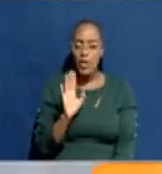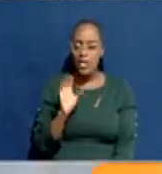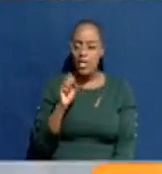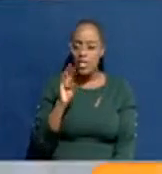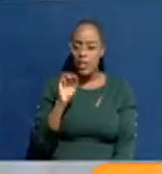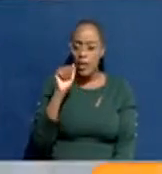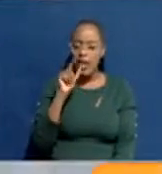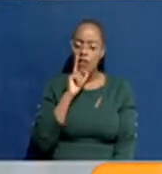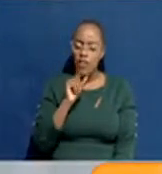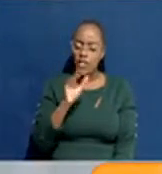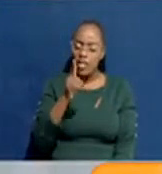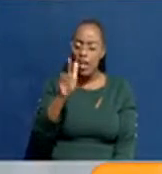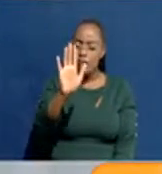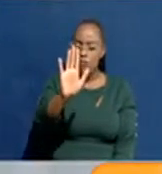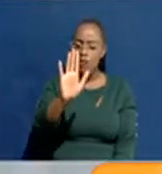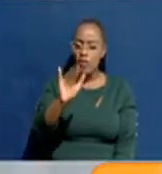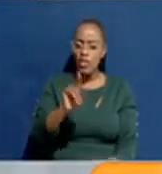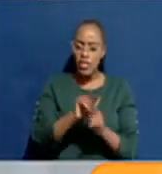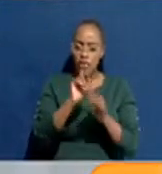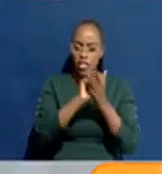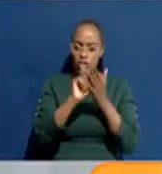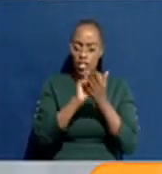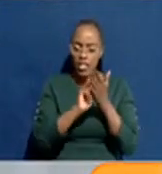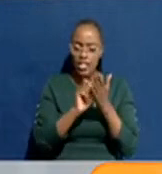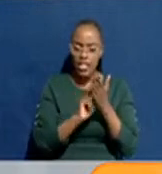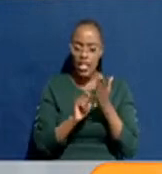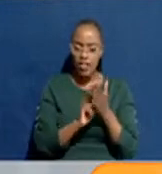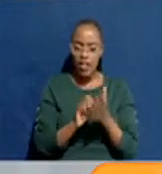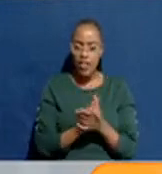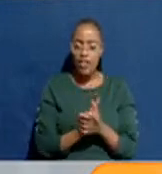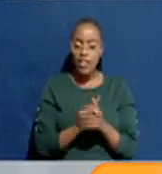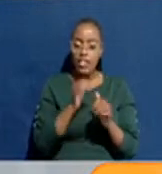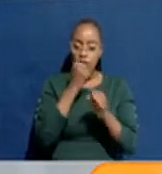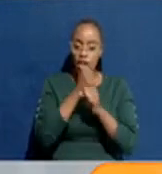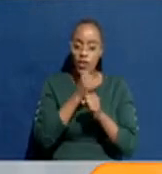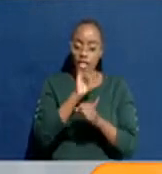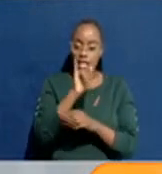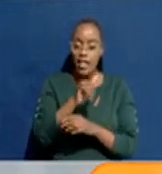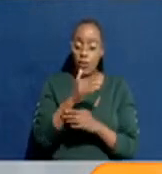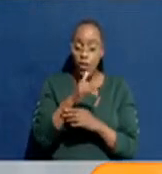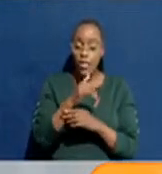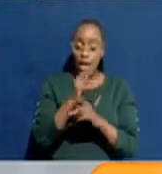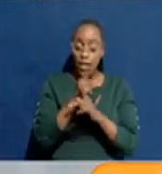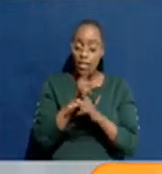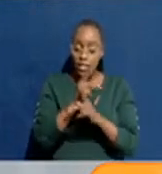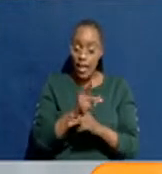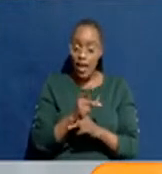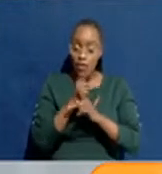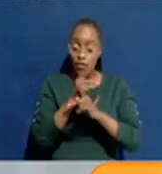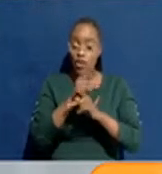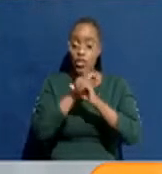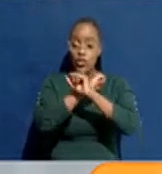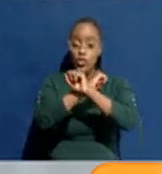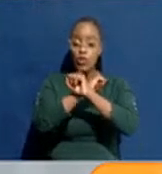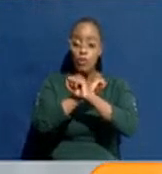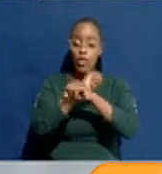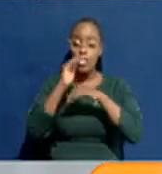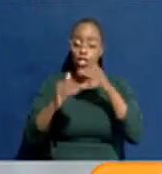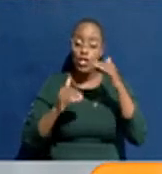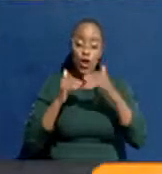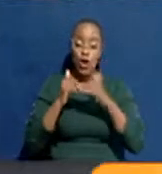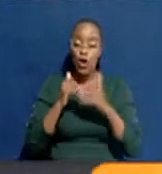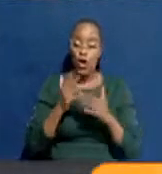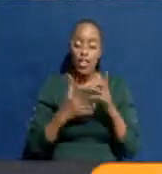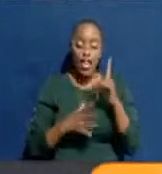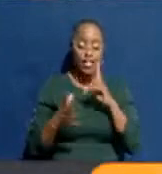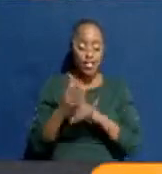Can I finish? Allow him to finish. Please note it down so that you don't And we are doing it consciously so that we protect all all the gains.